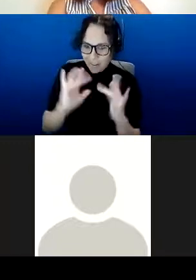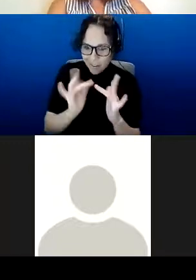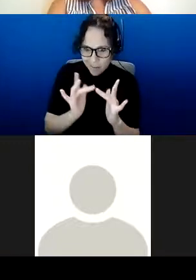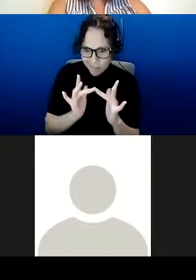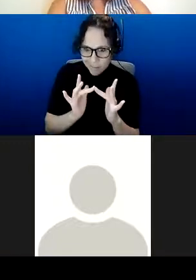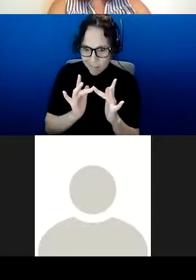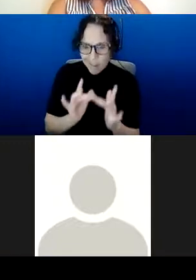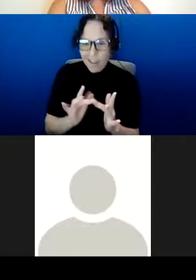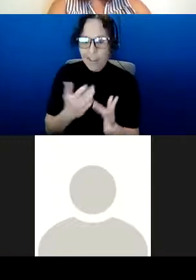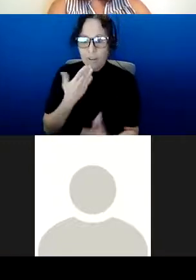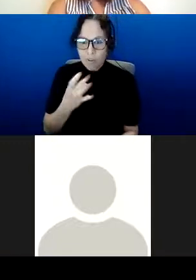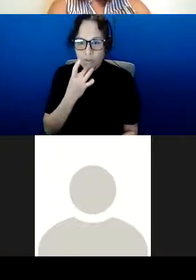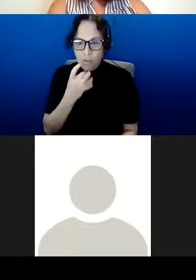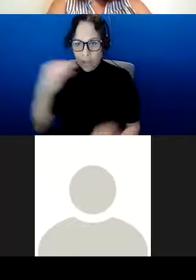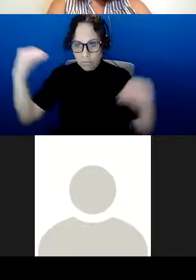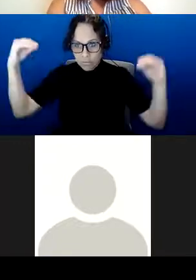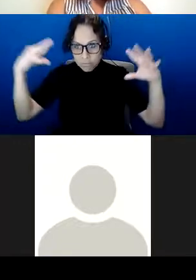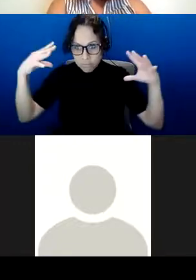lit.